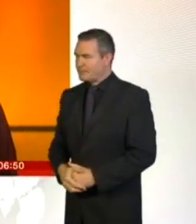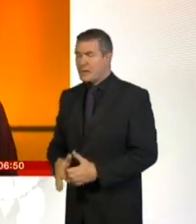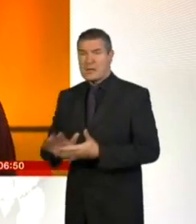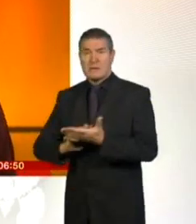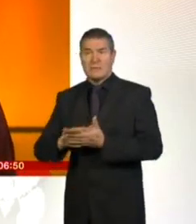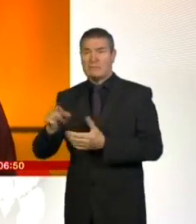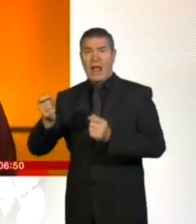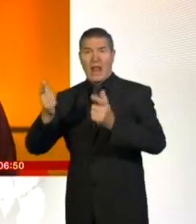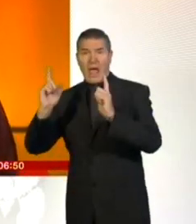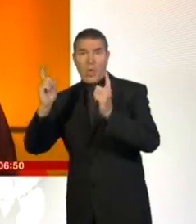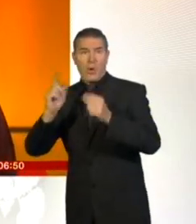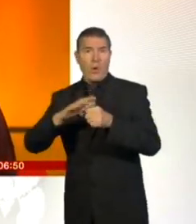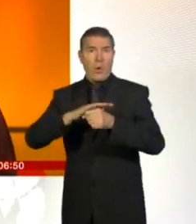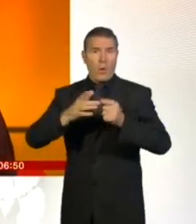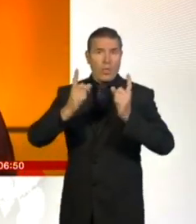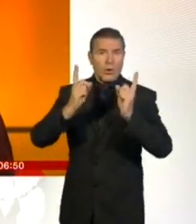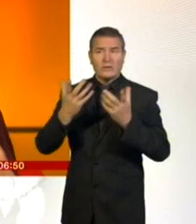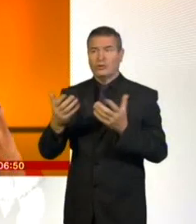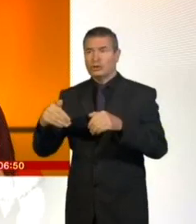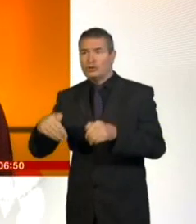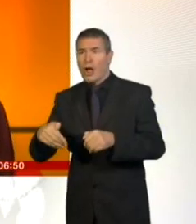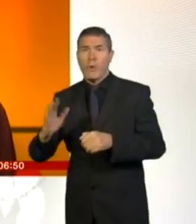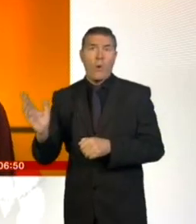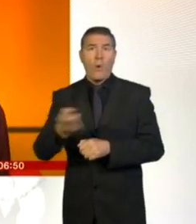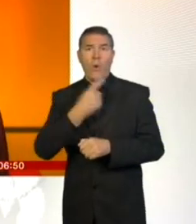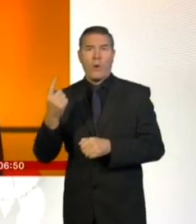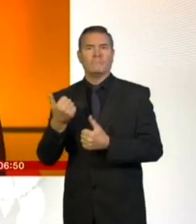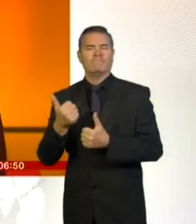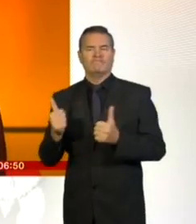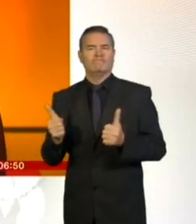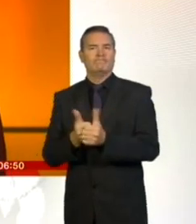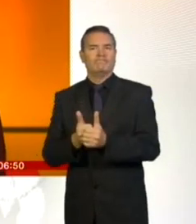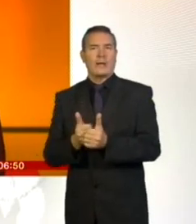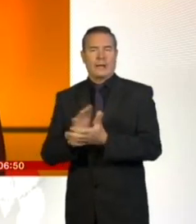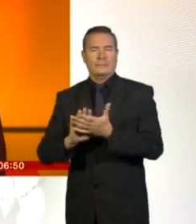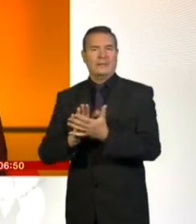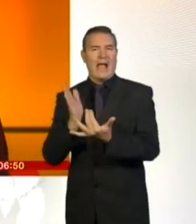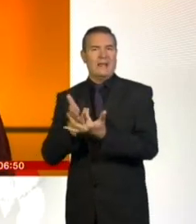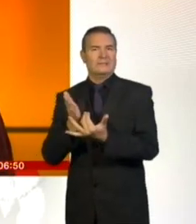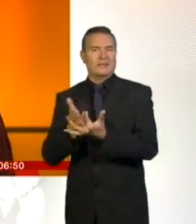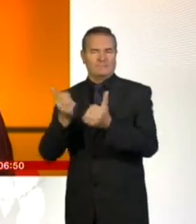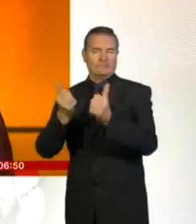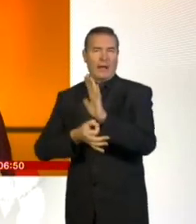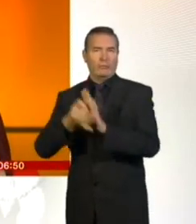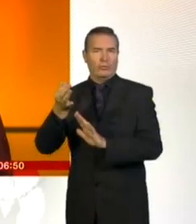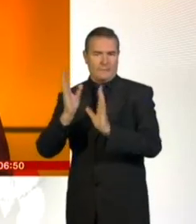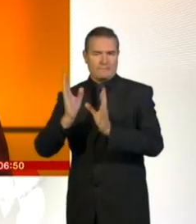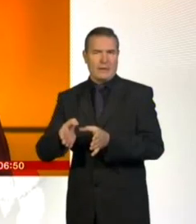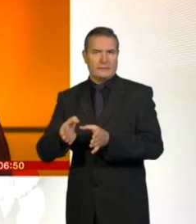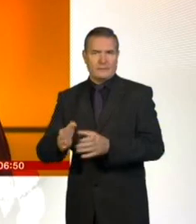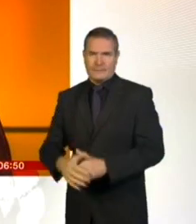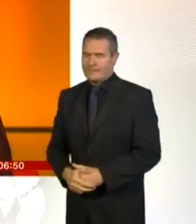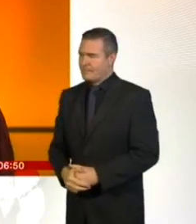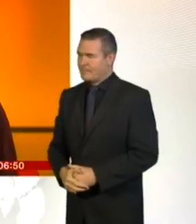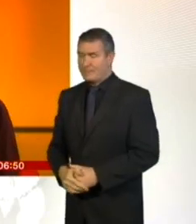retailers, landlords, local authorities. They're all encouraged to kind of commit to improving access at their facilities. And the hope is that this